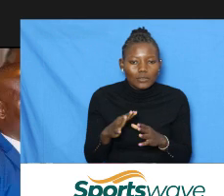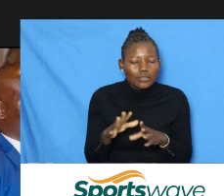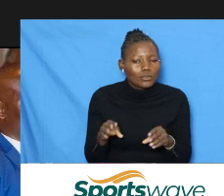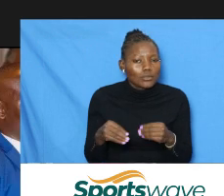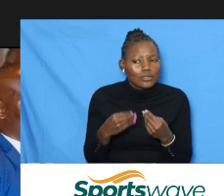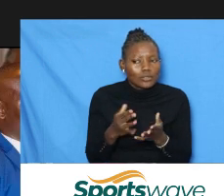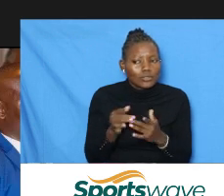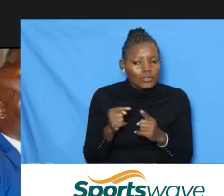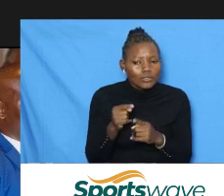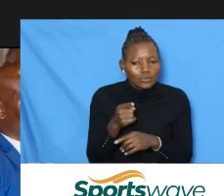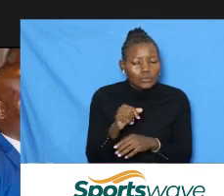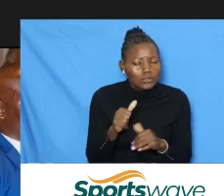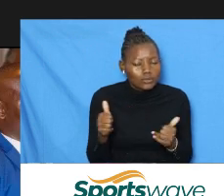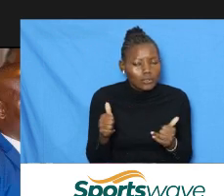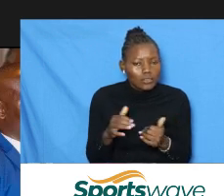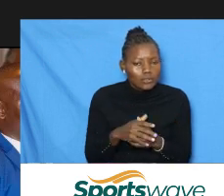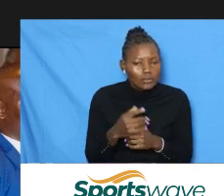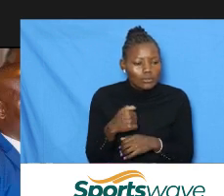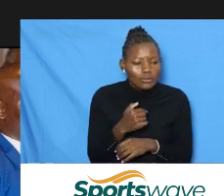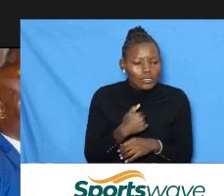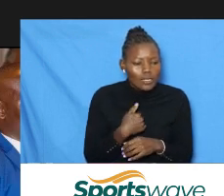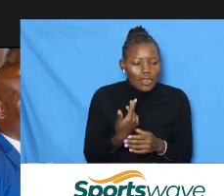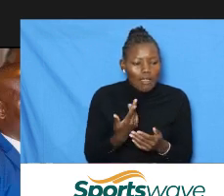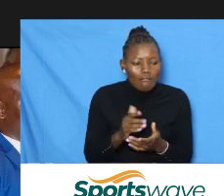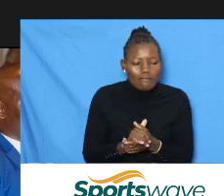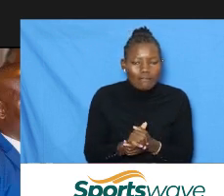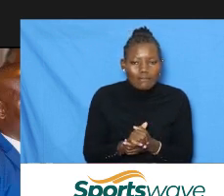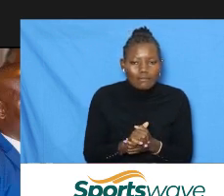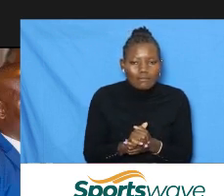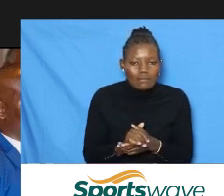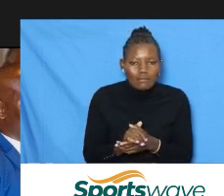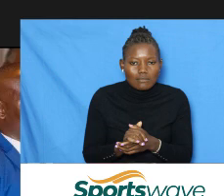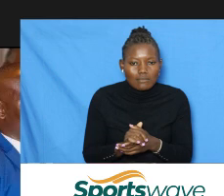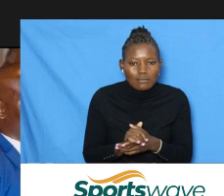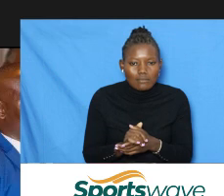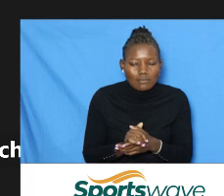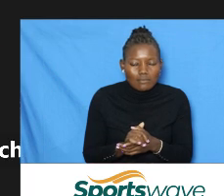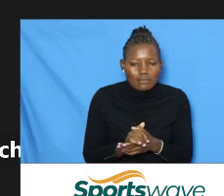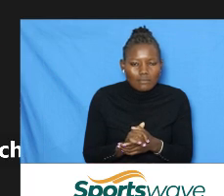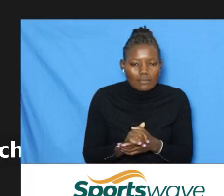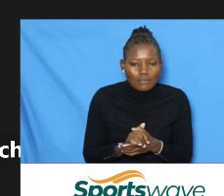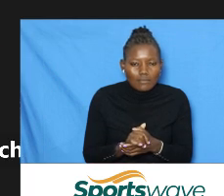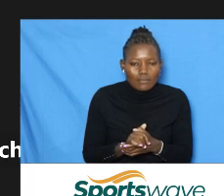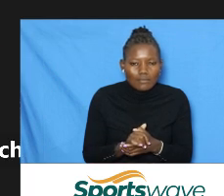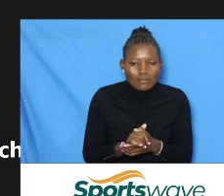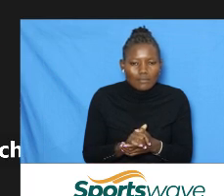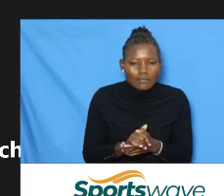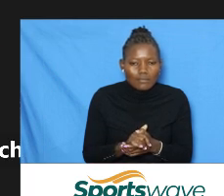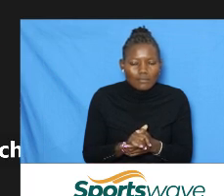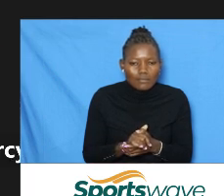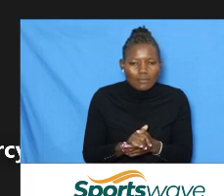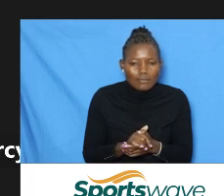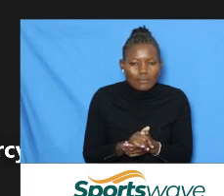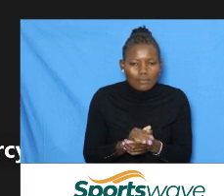well. They're having a longitudinal sort of approach to this